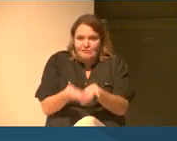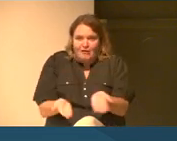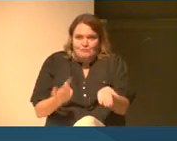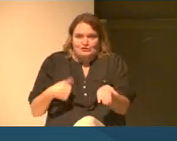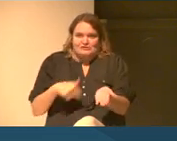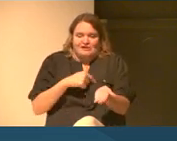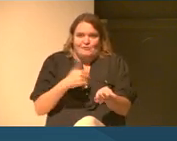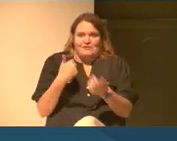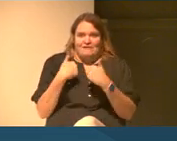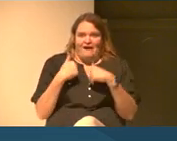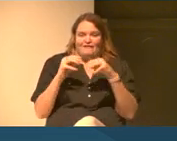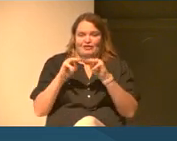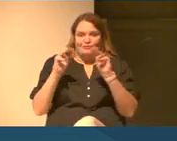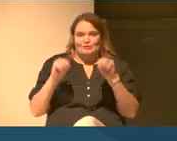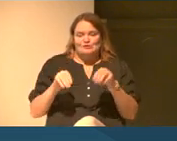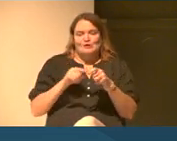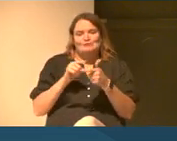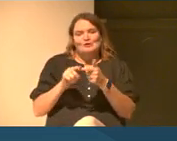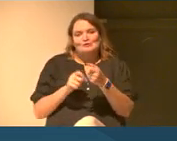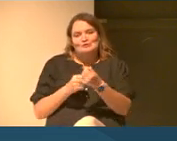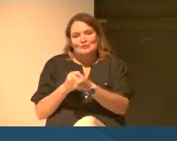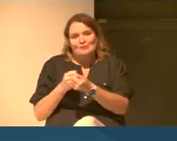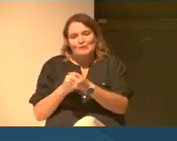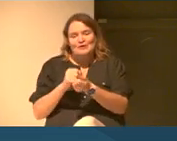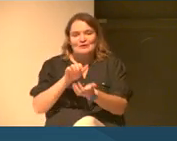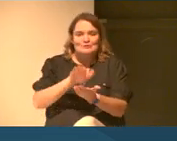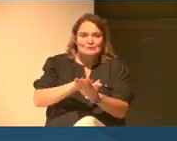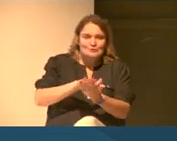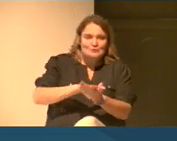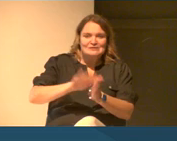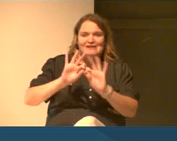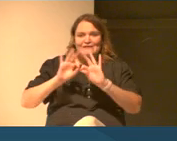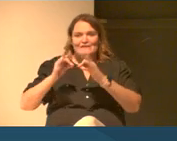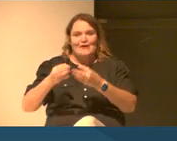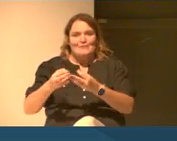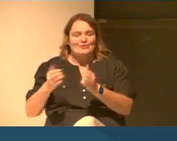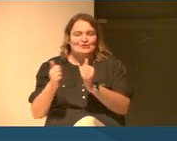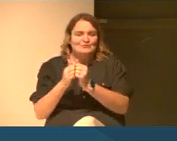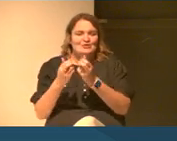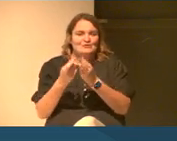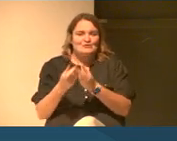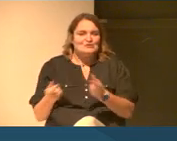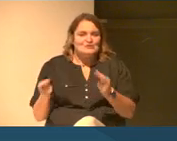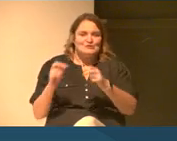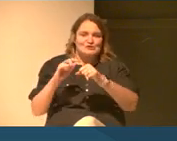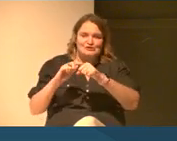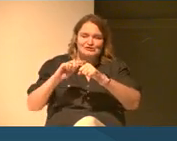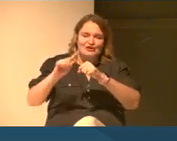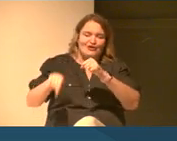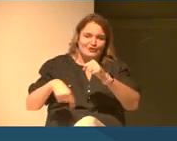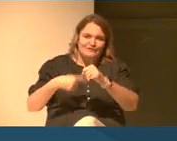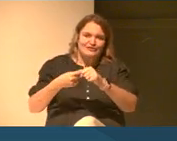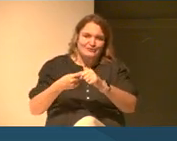and supporting schools and families with those resources all around the world.